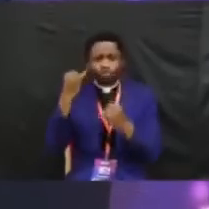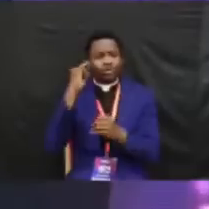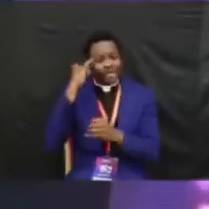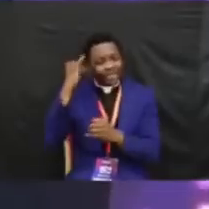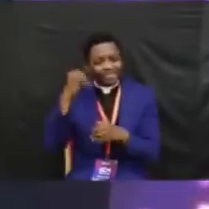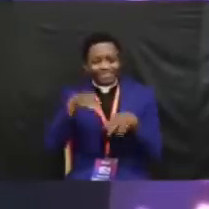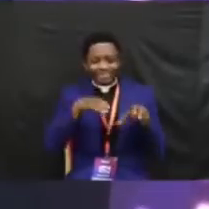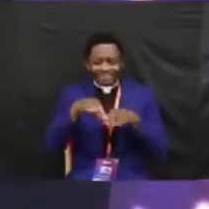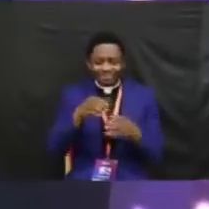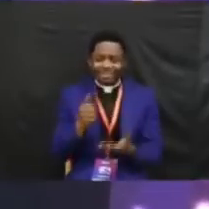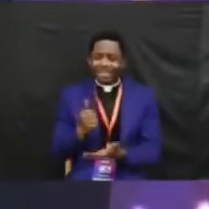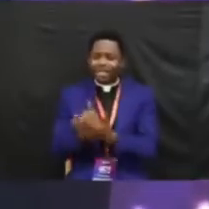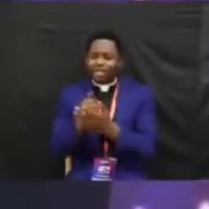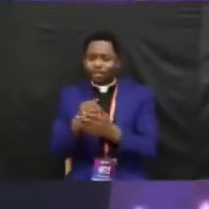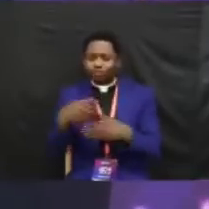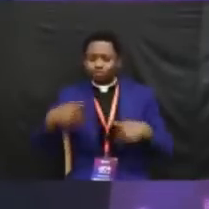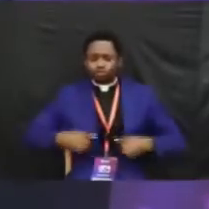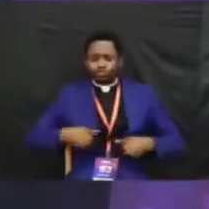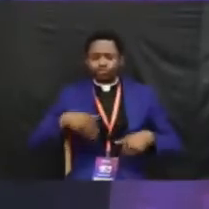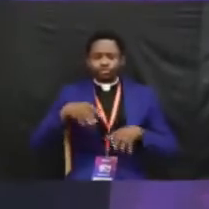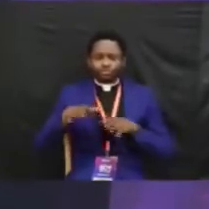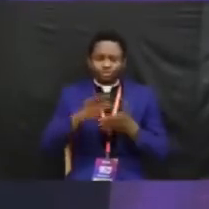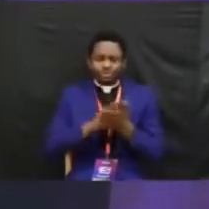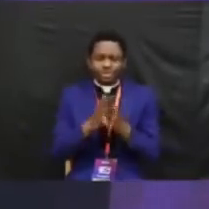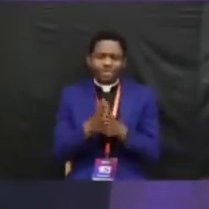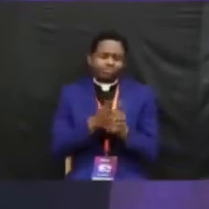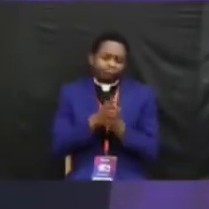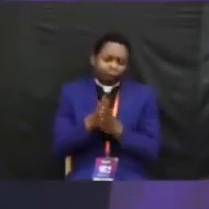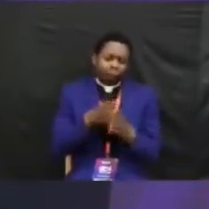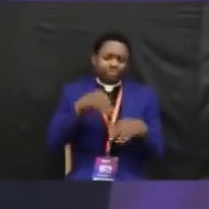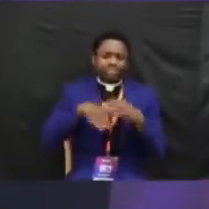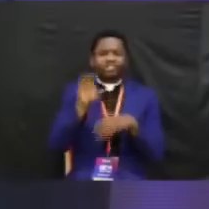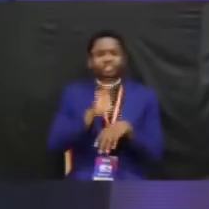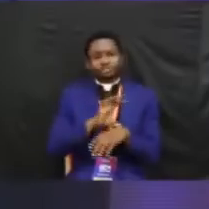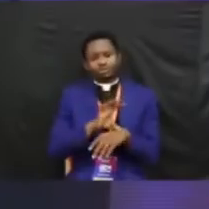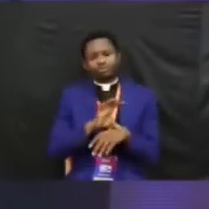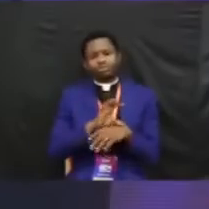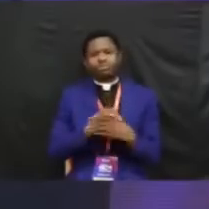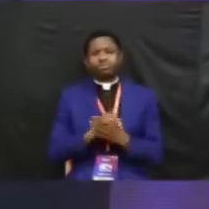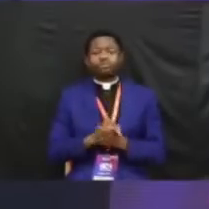excitement among the young people in the church.